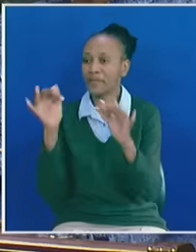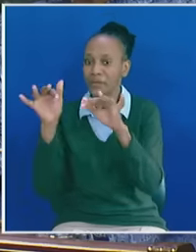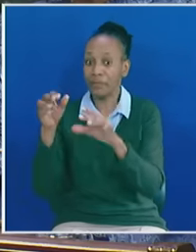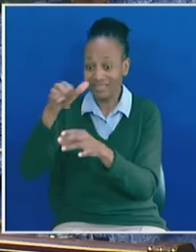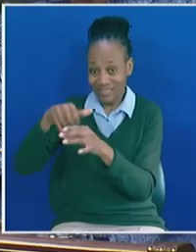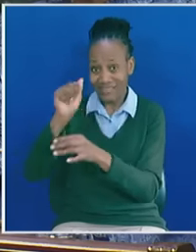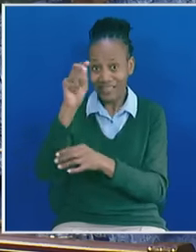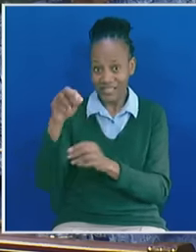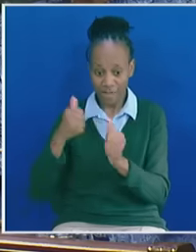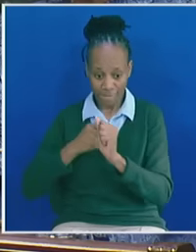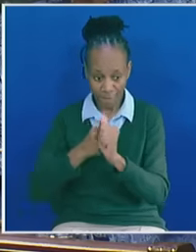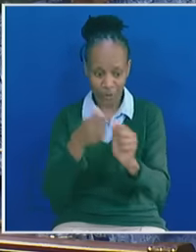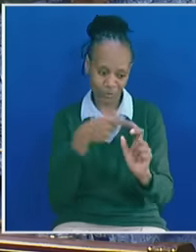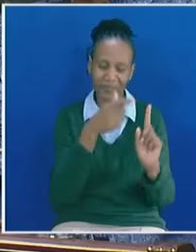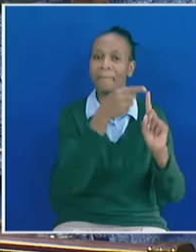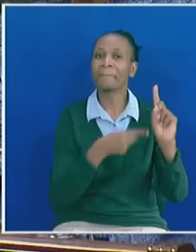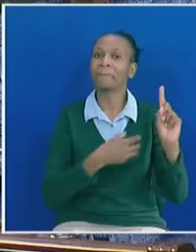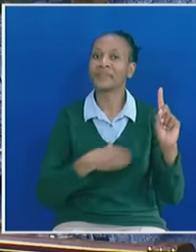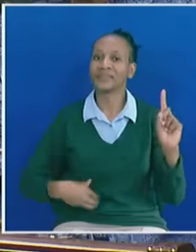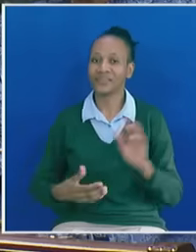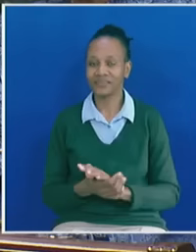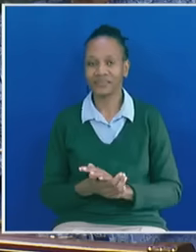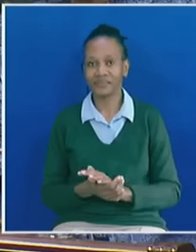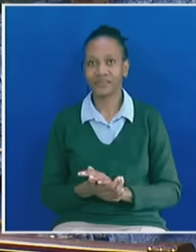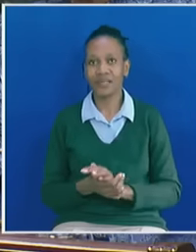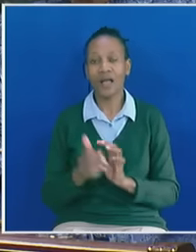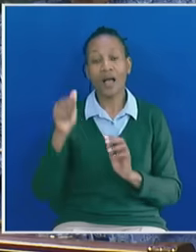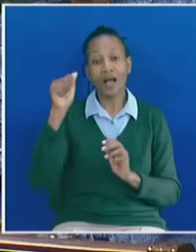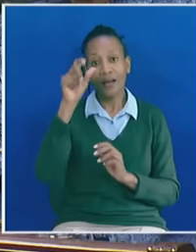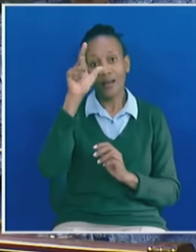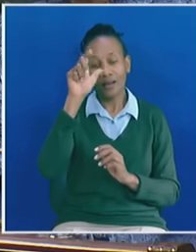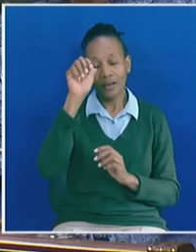ANC. I quote the words of Alexander the Great.